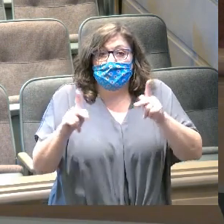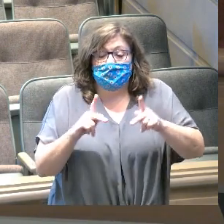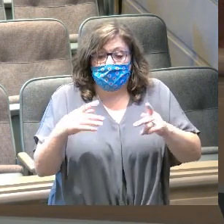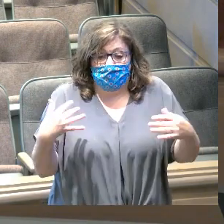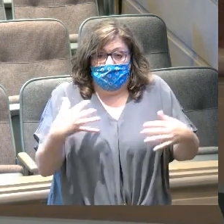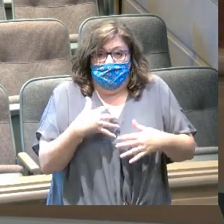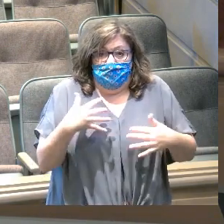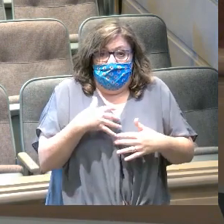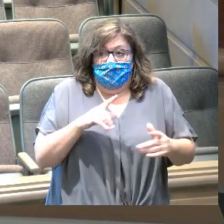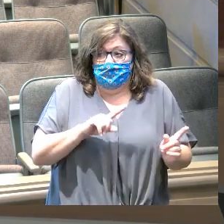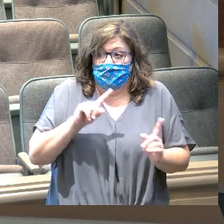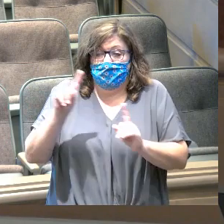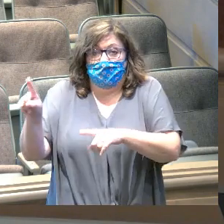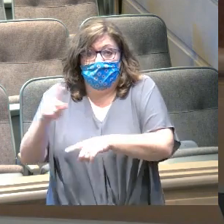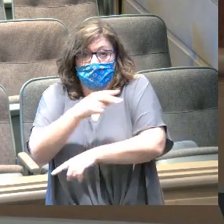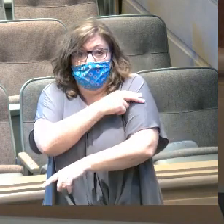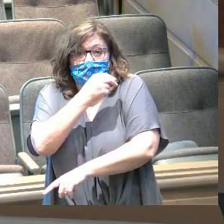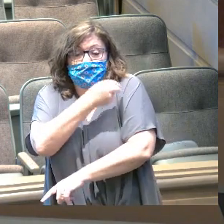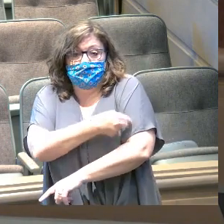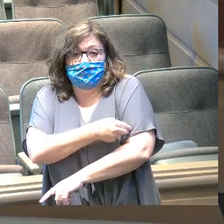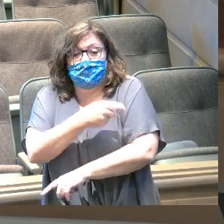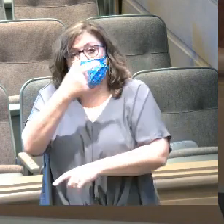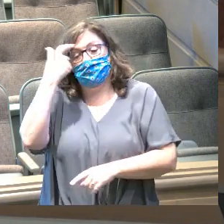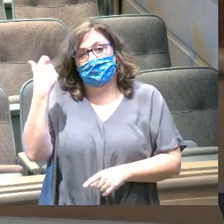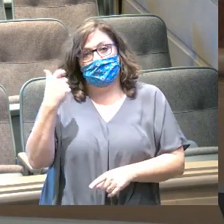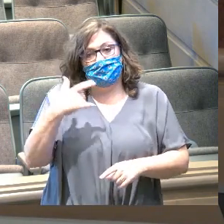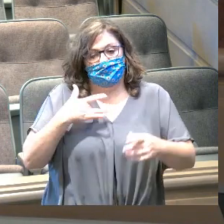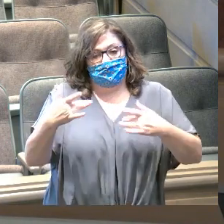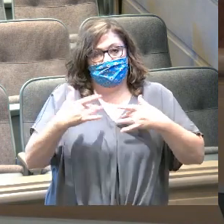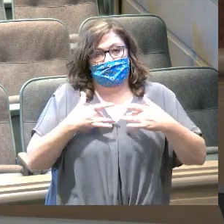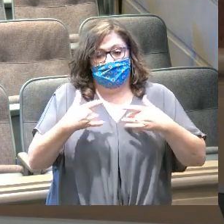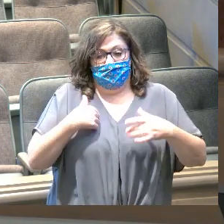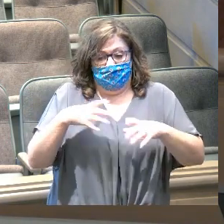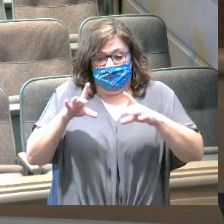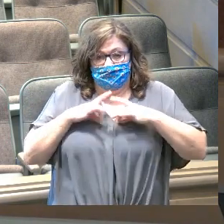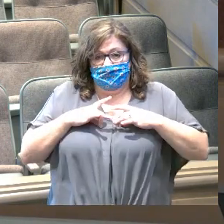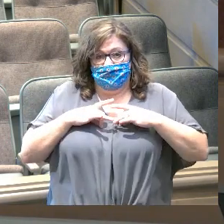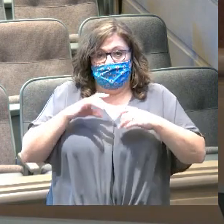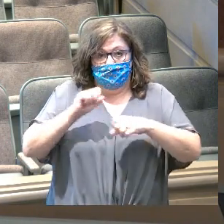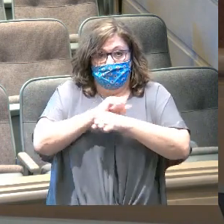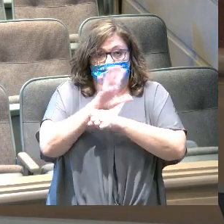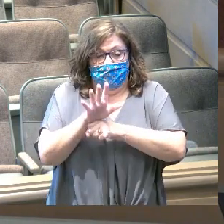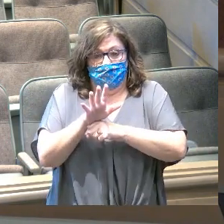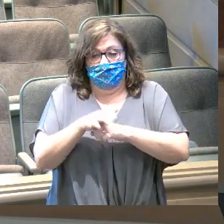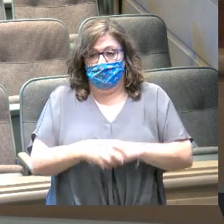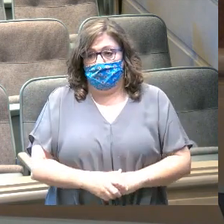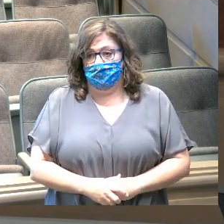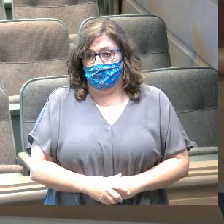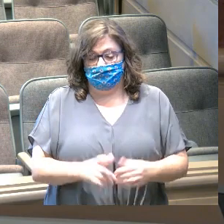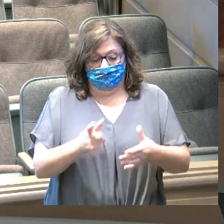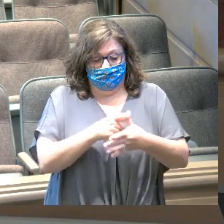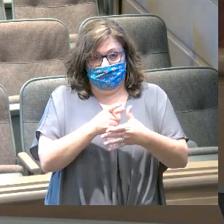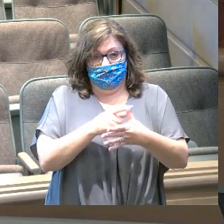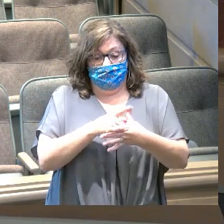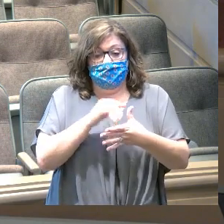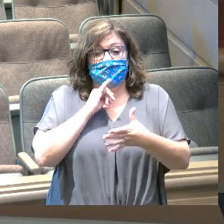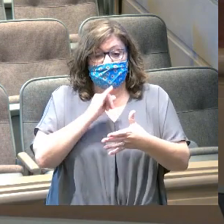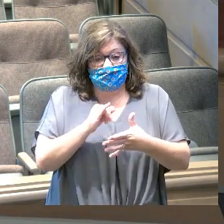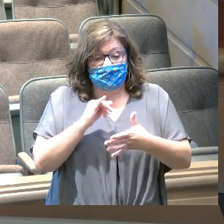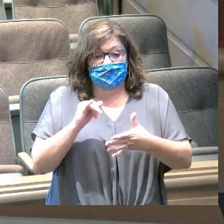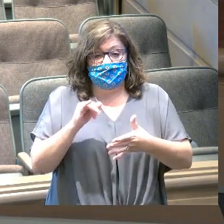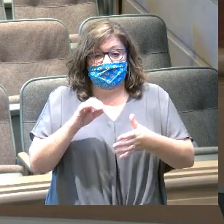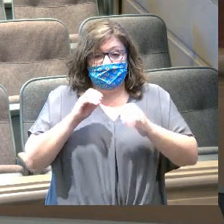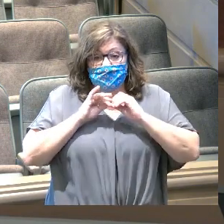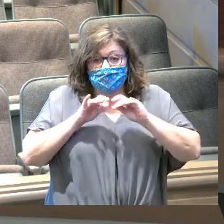medical attention at the hospital because they were concerned that they might contract the virus. Back to number 1, disease transmission is